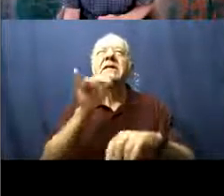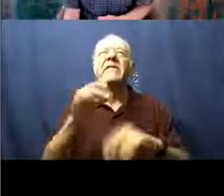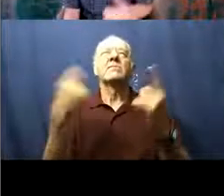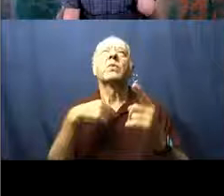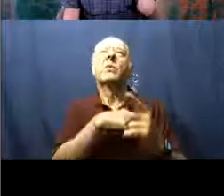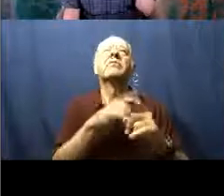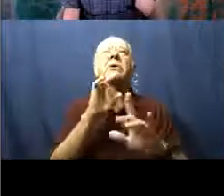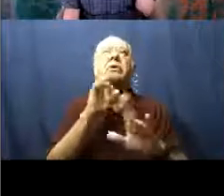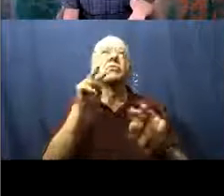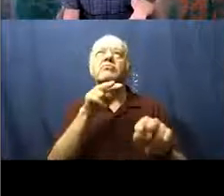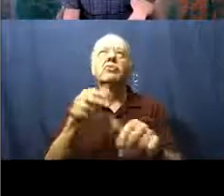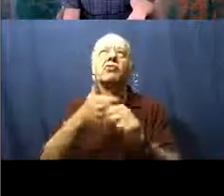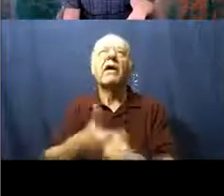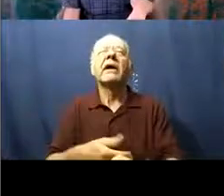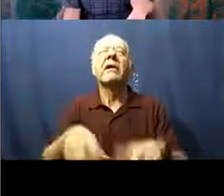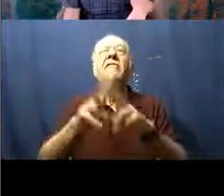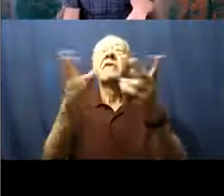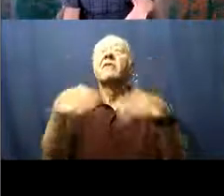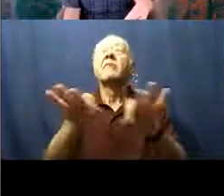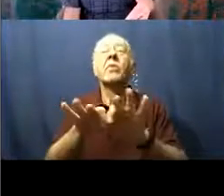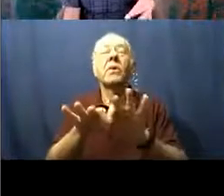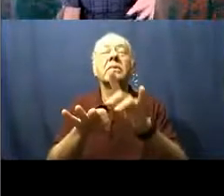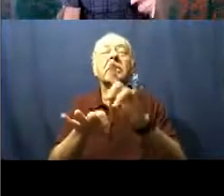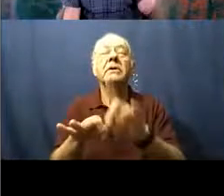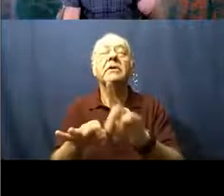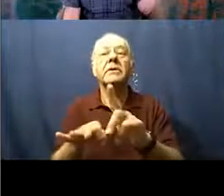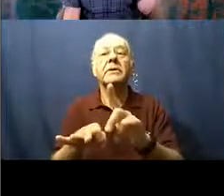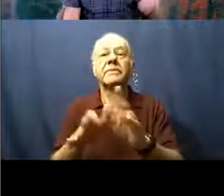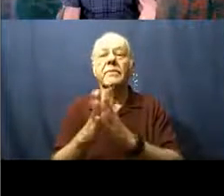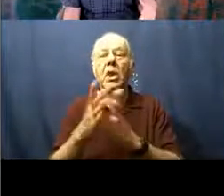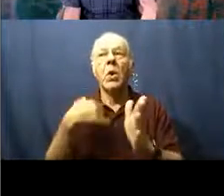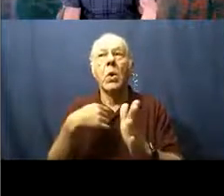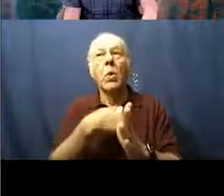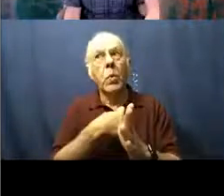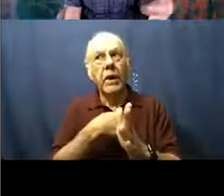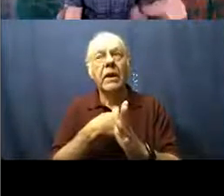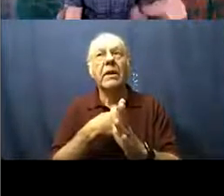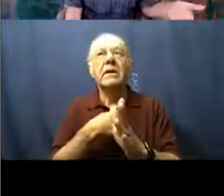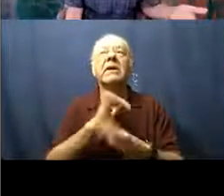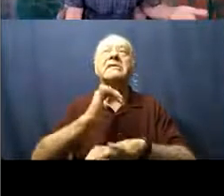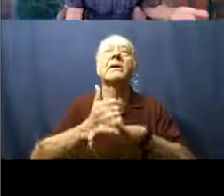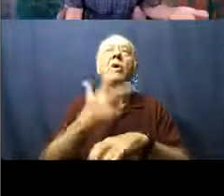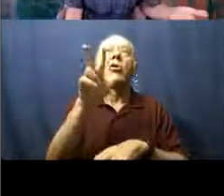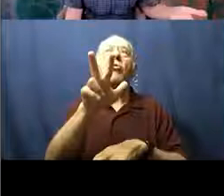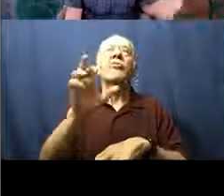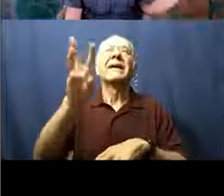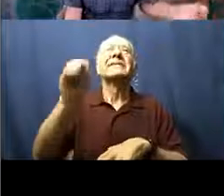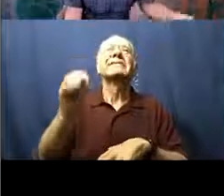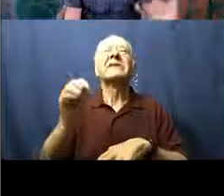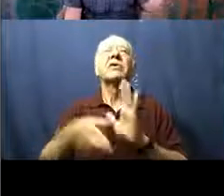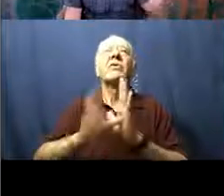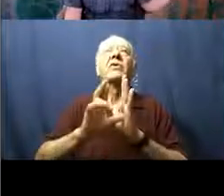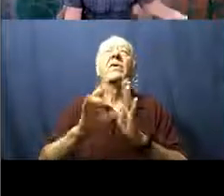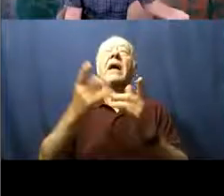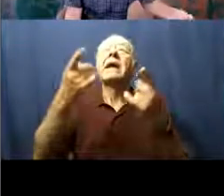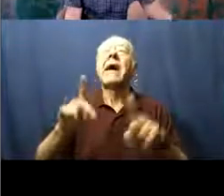we've been tracking. Very importantly, we have set up a 360 review that happens every